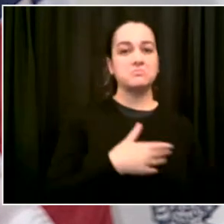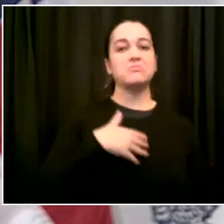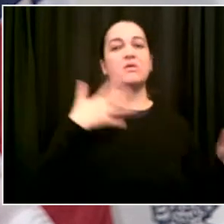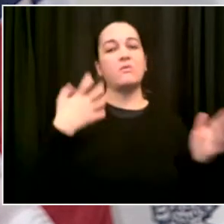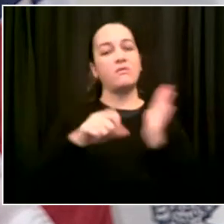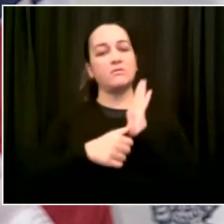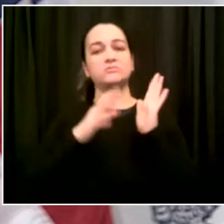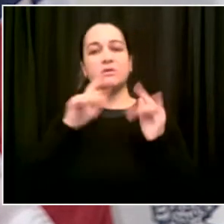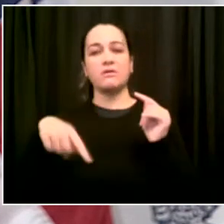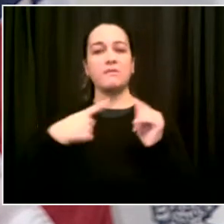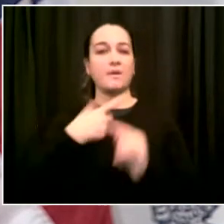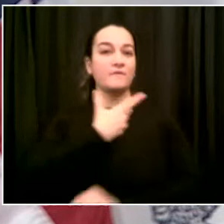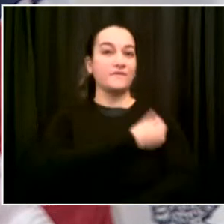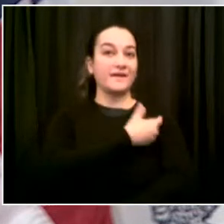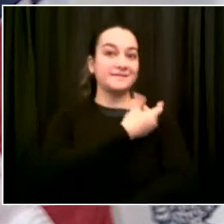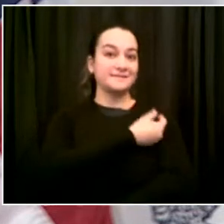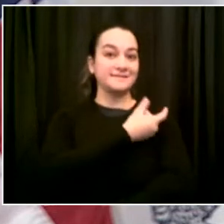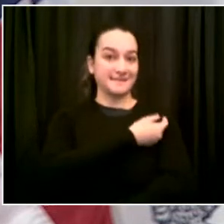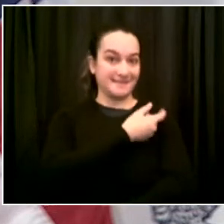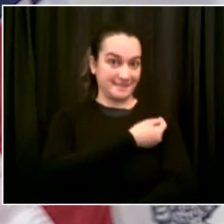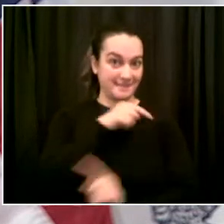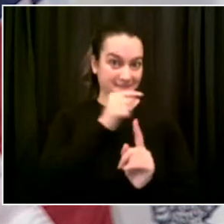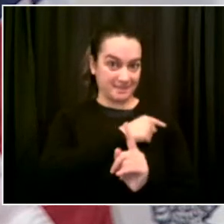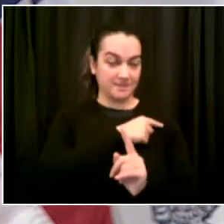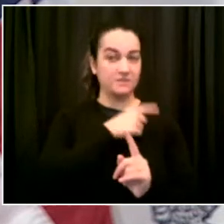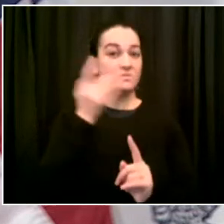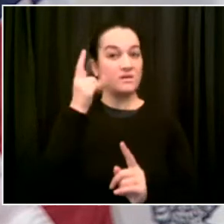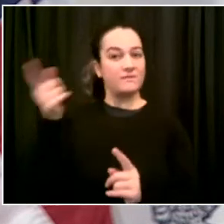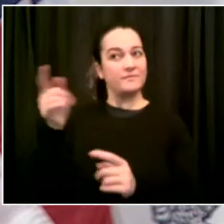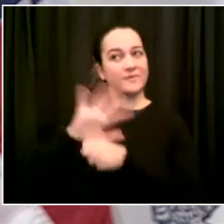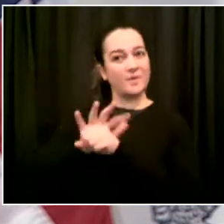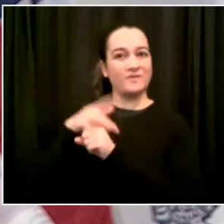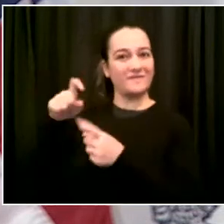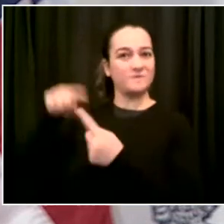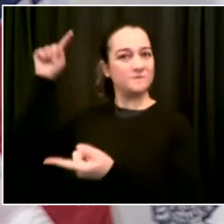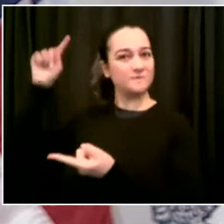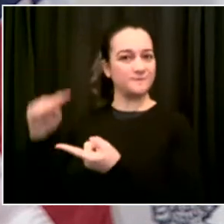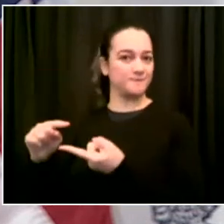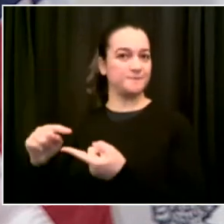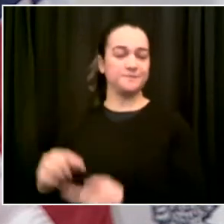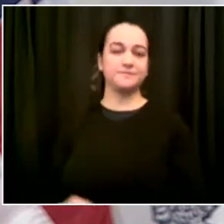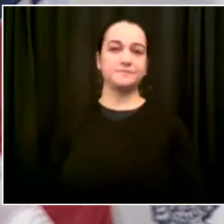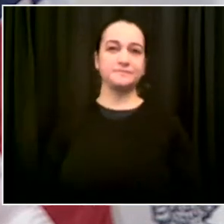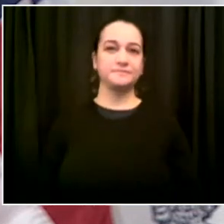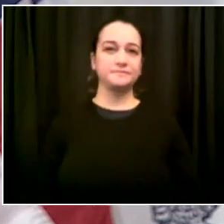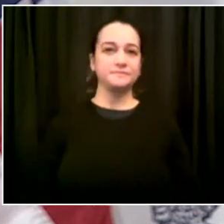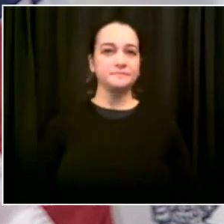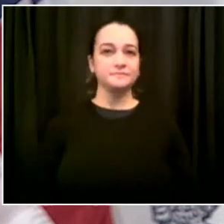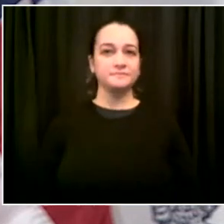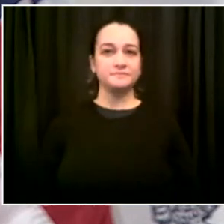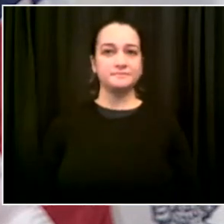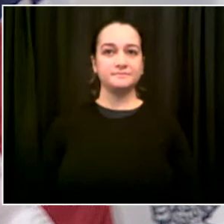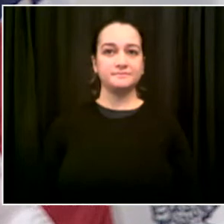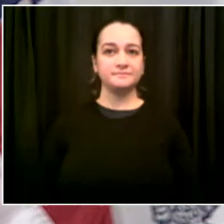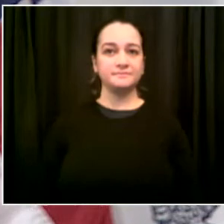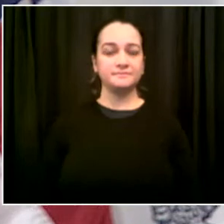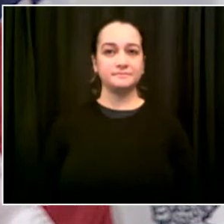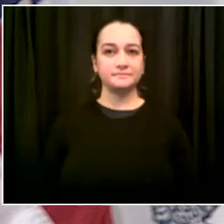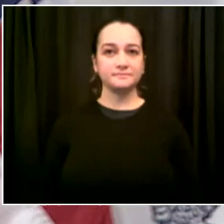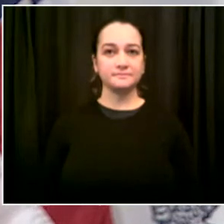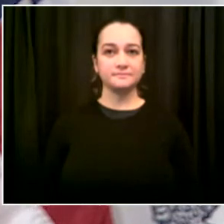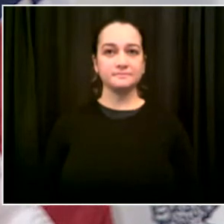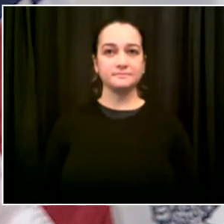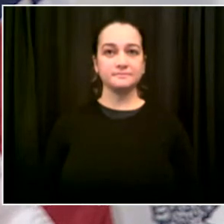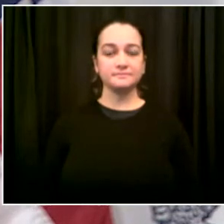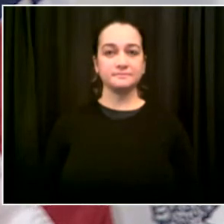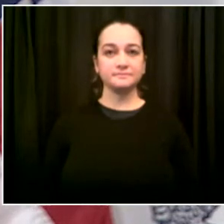And obviously, the first thing to say is that the storm is disrupting our vaccination effort, and we